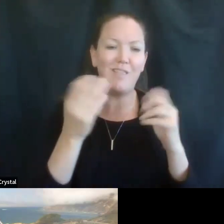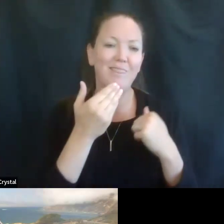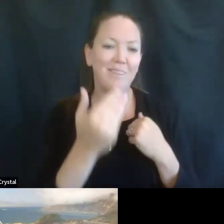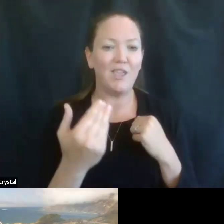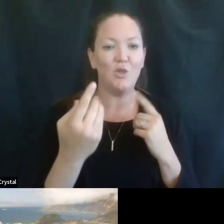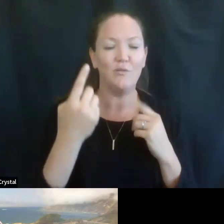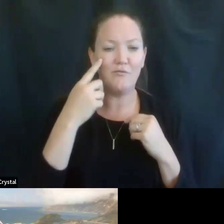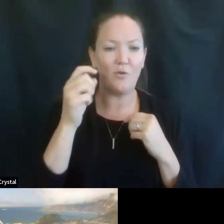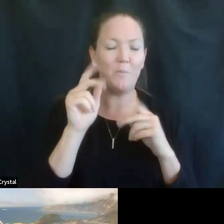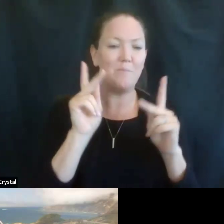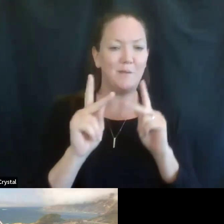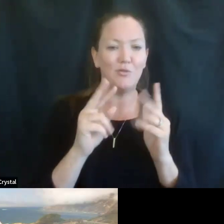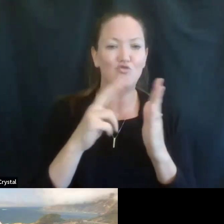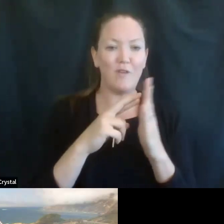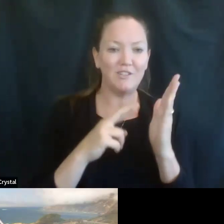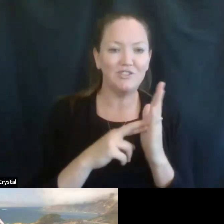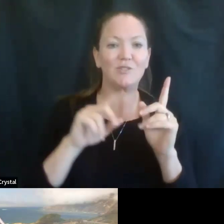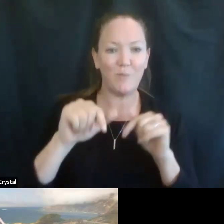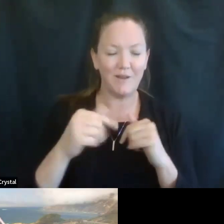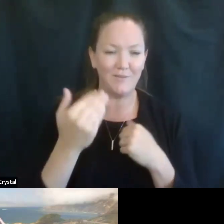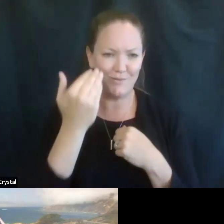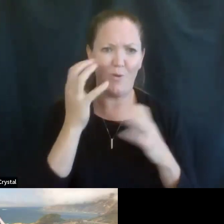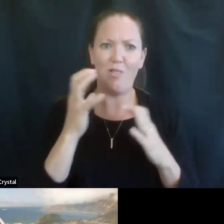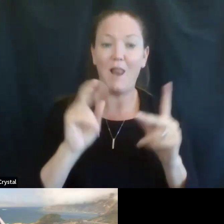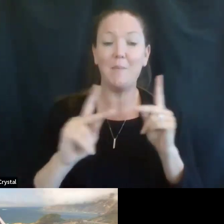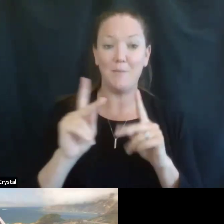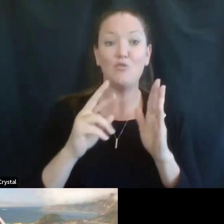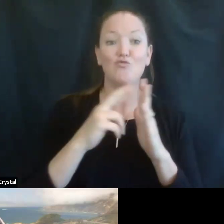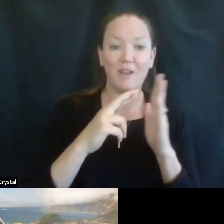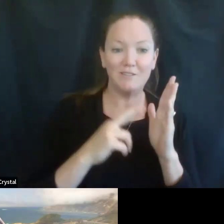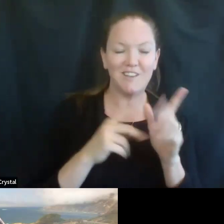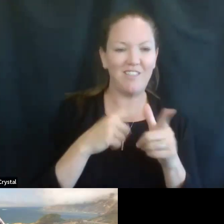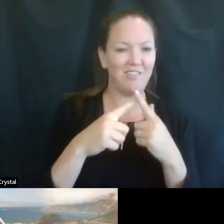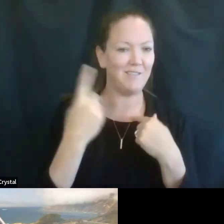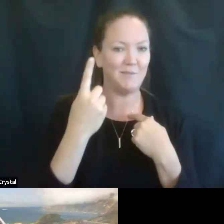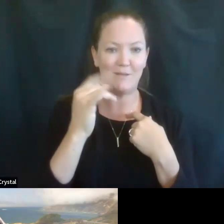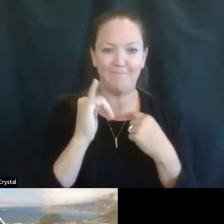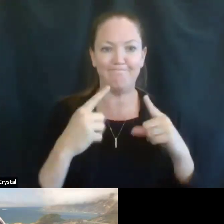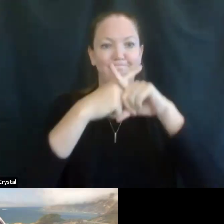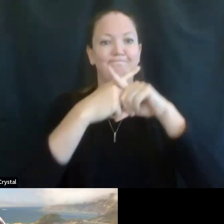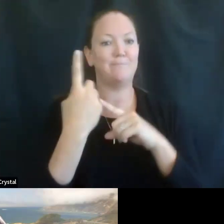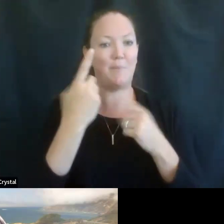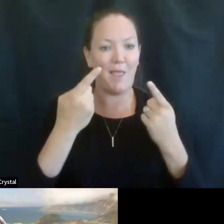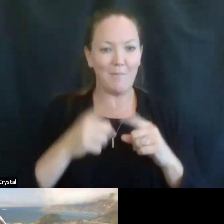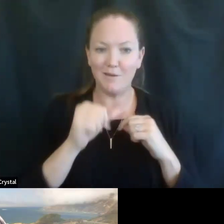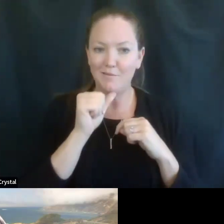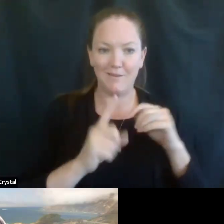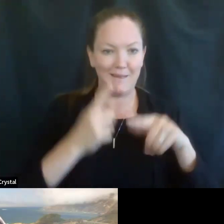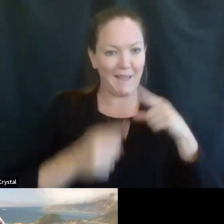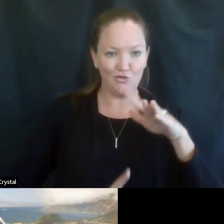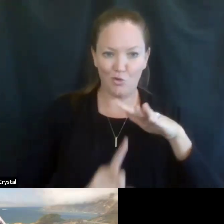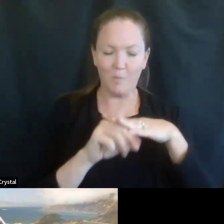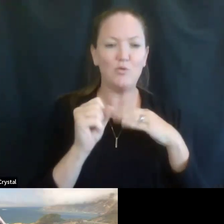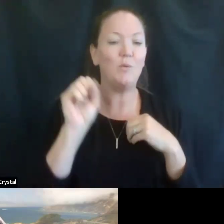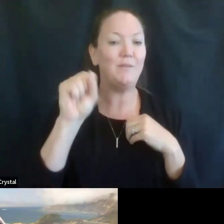register and attend, because we know a lot of people register and something comes up. So yeah, these are available